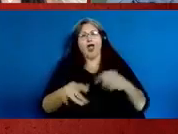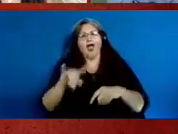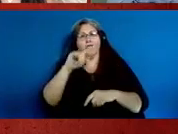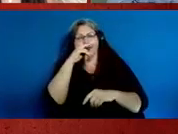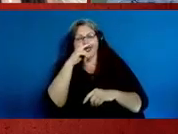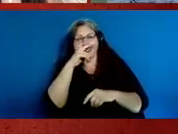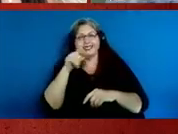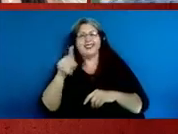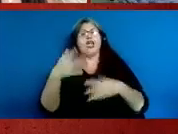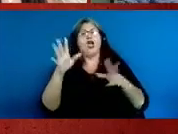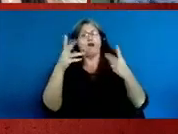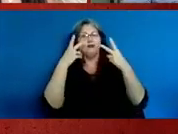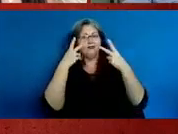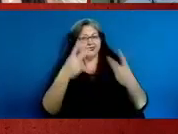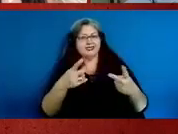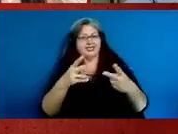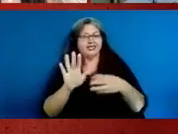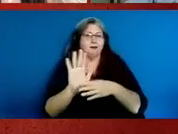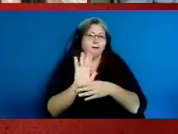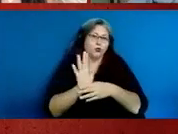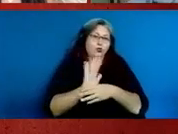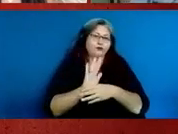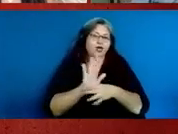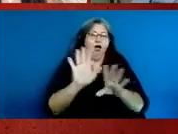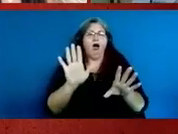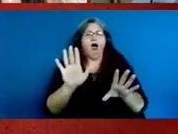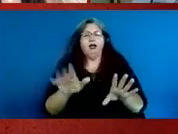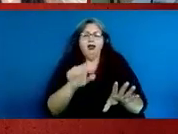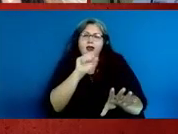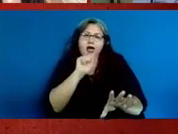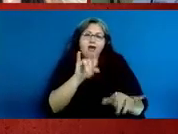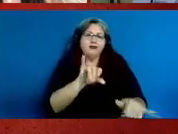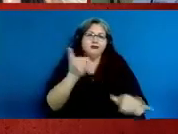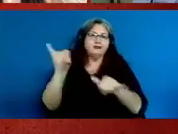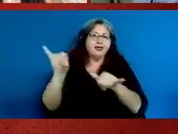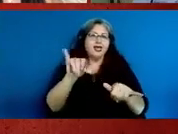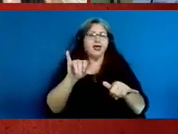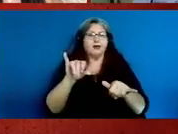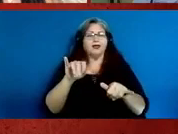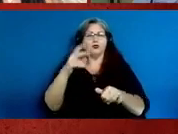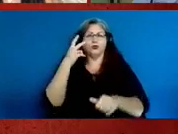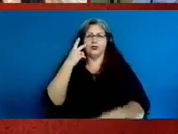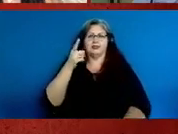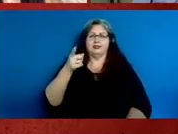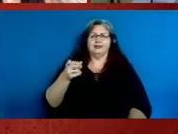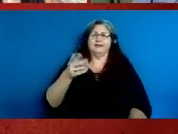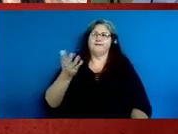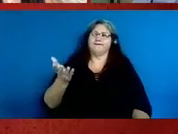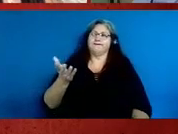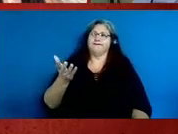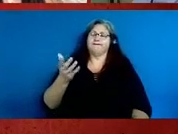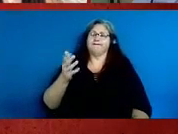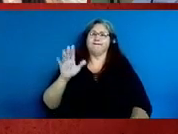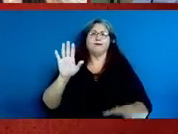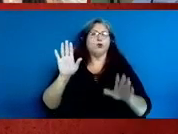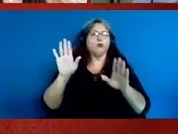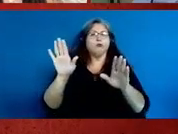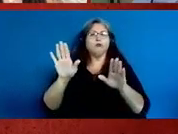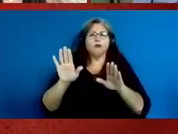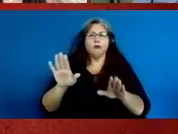they've seen the movie and love it. There is just this incredible